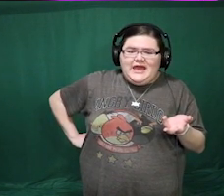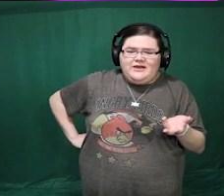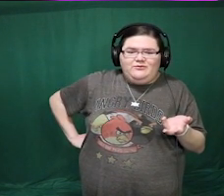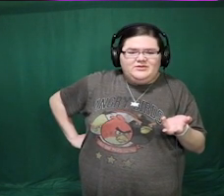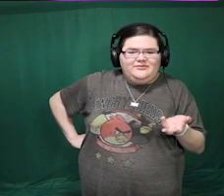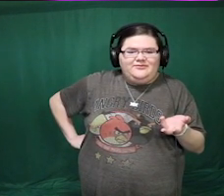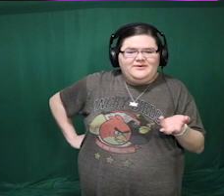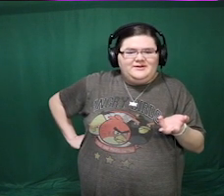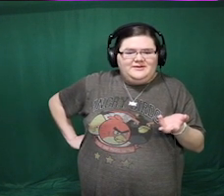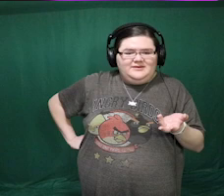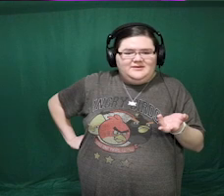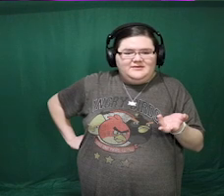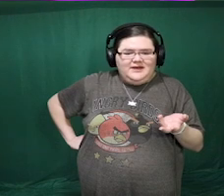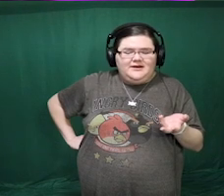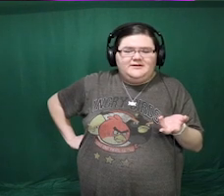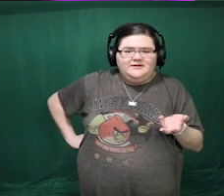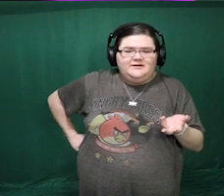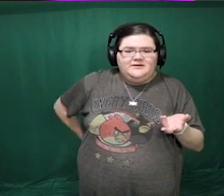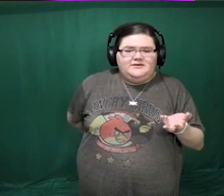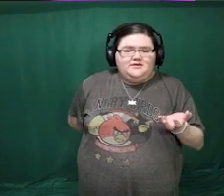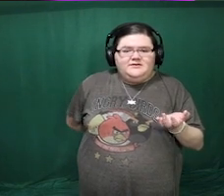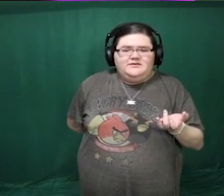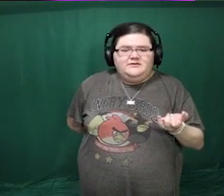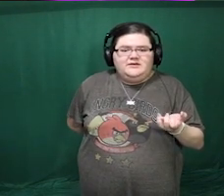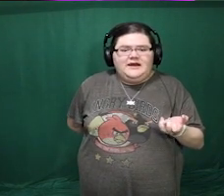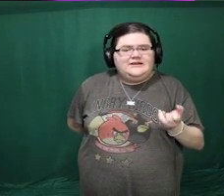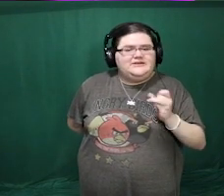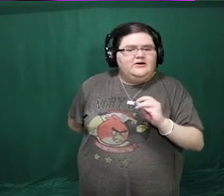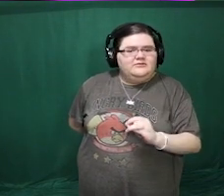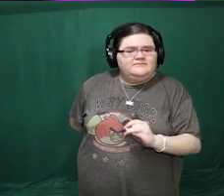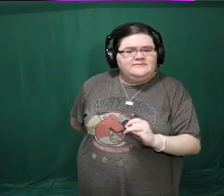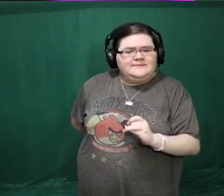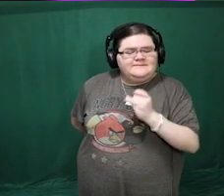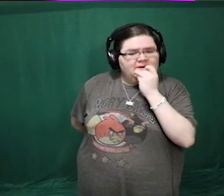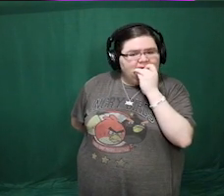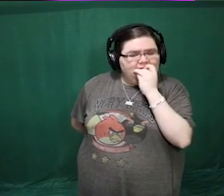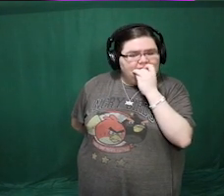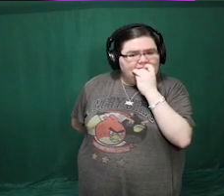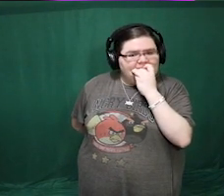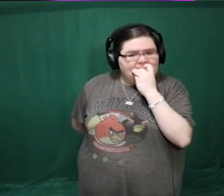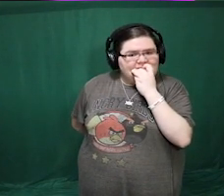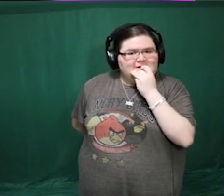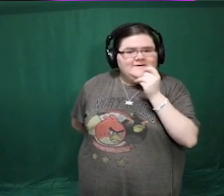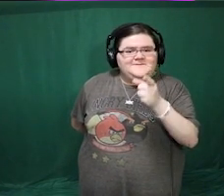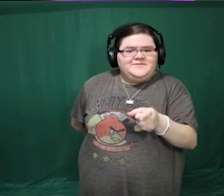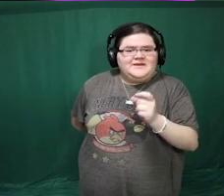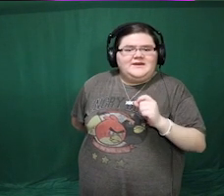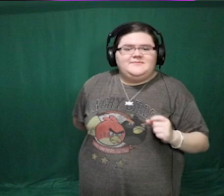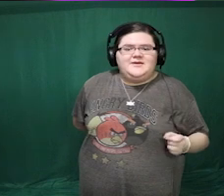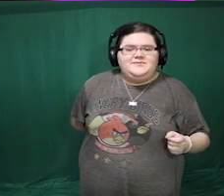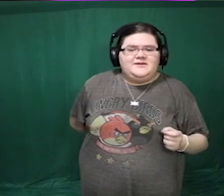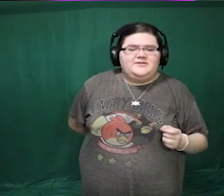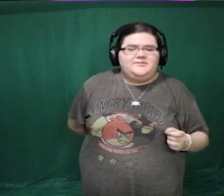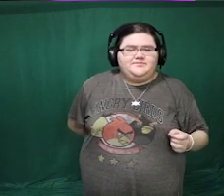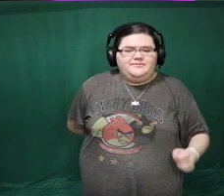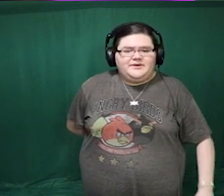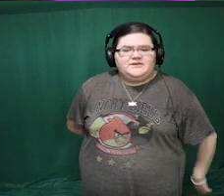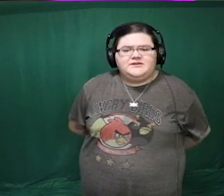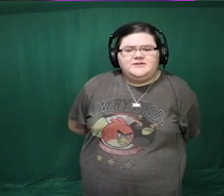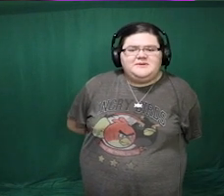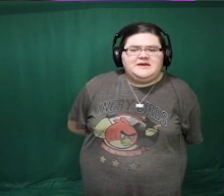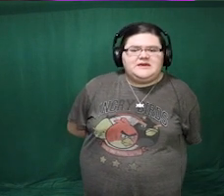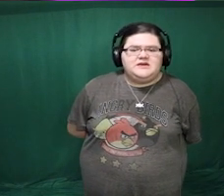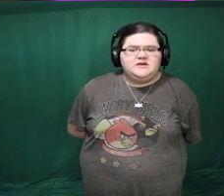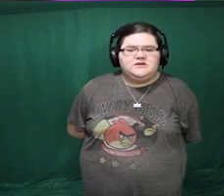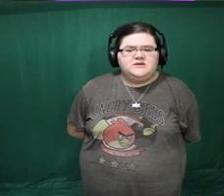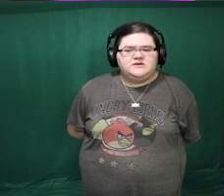That's like, what the f- Yeah. Yeah! I don't know if it's... It might be the